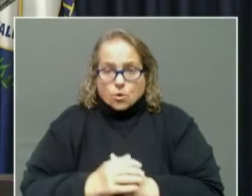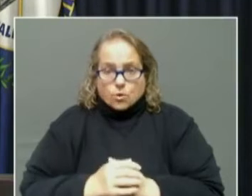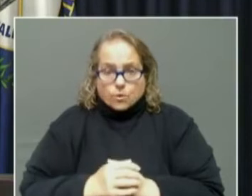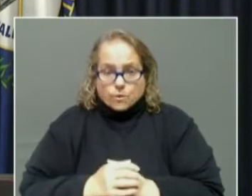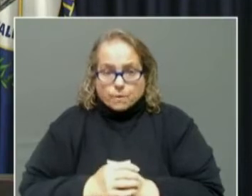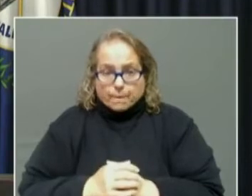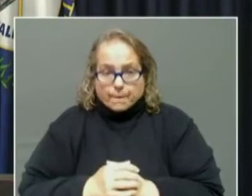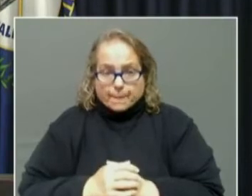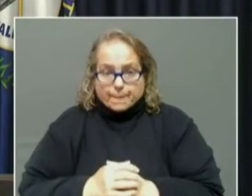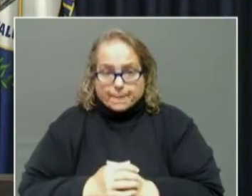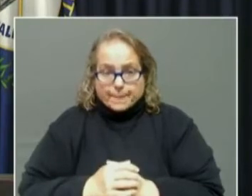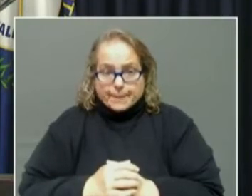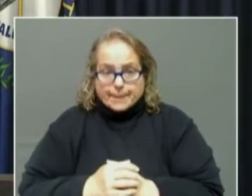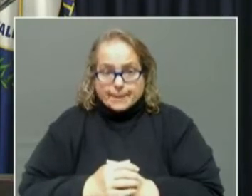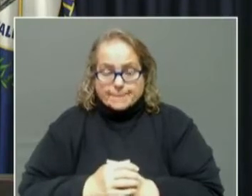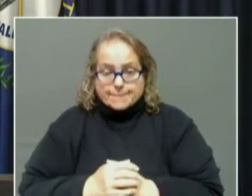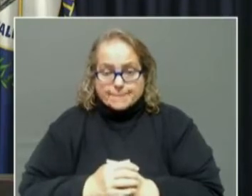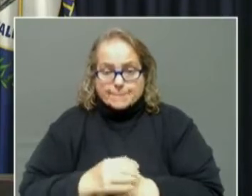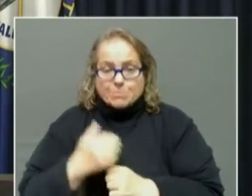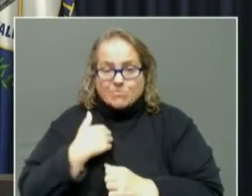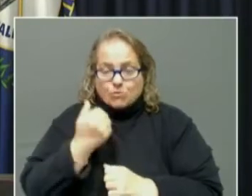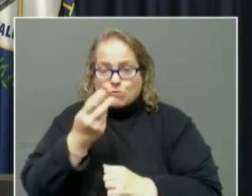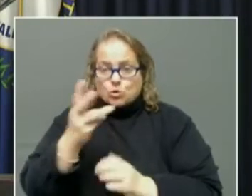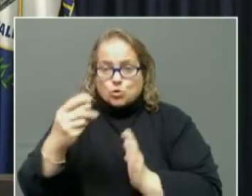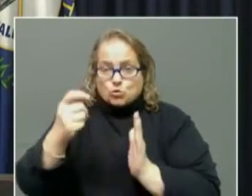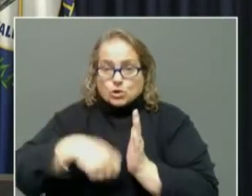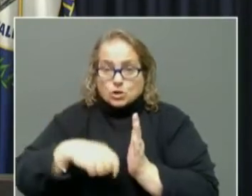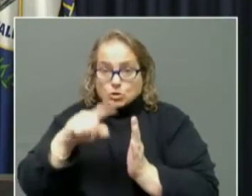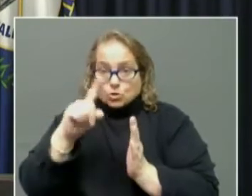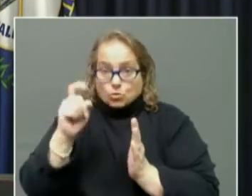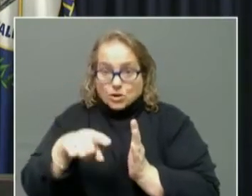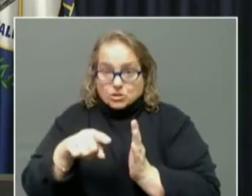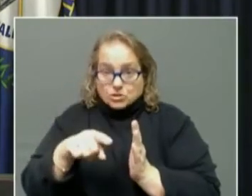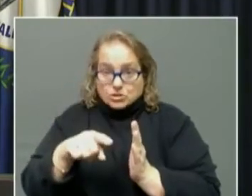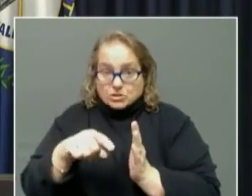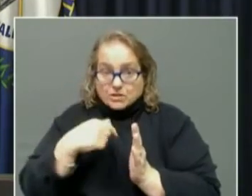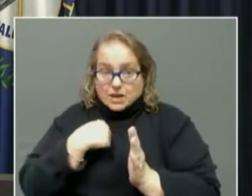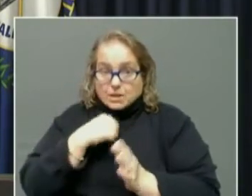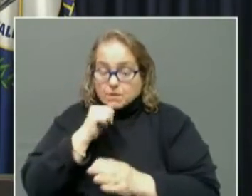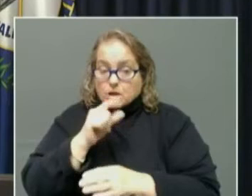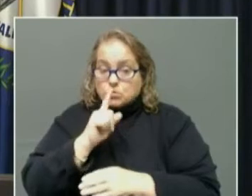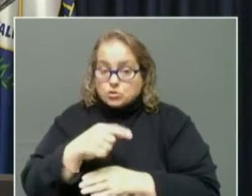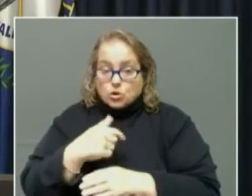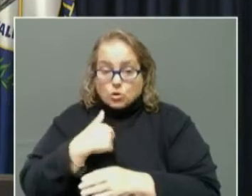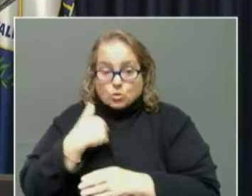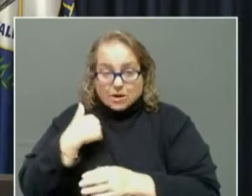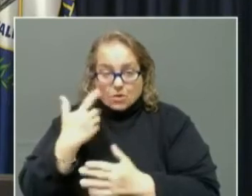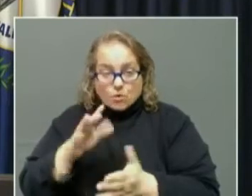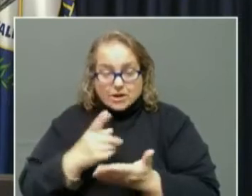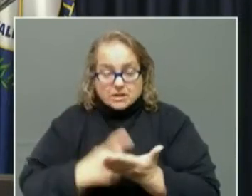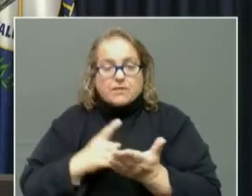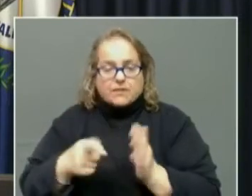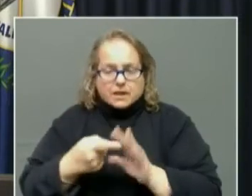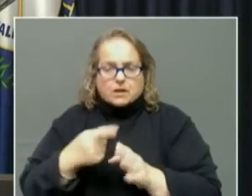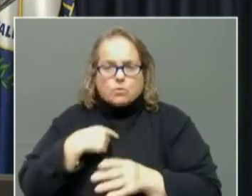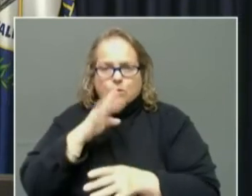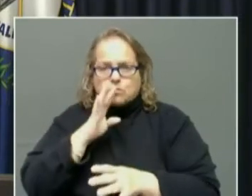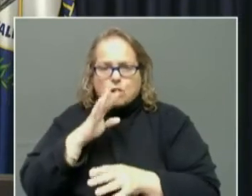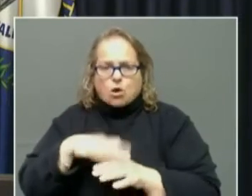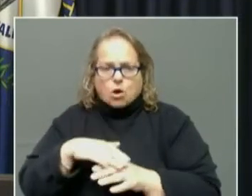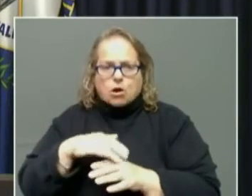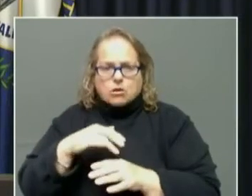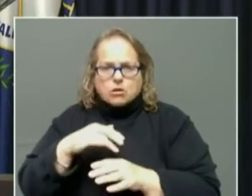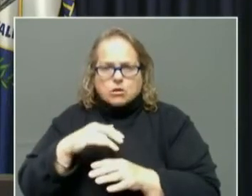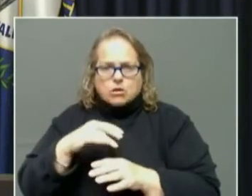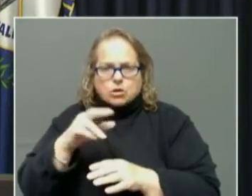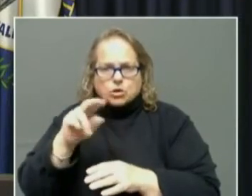Let's see. I've got a couple of written questions here that I'm not sure we've covered, and then we'll go to those on the line. Will